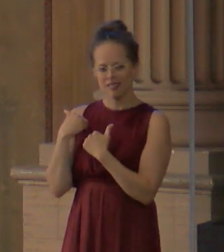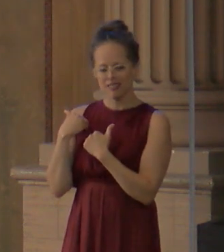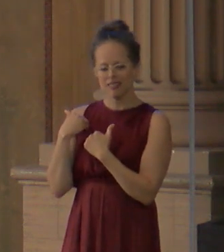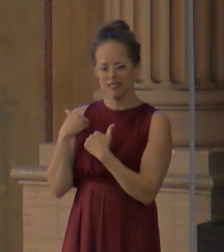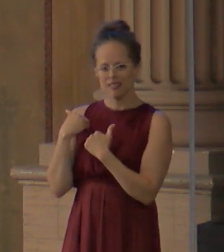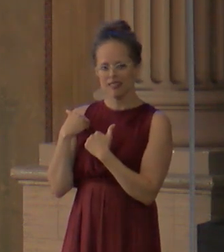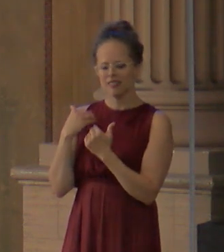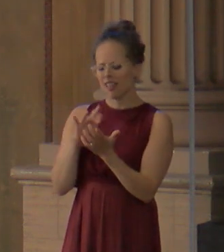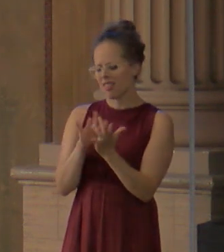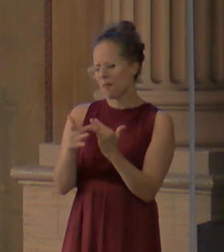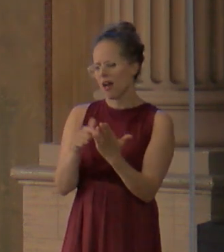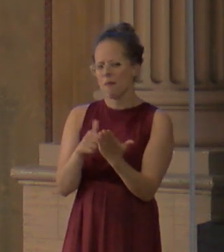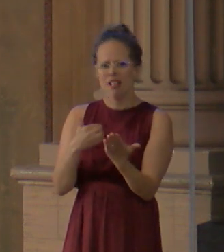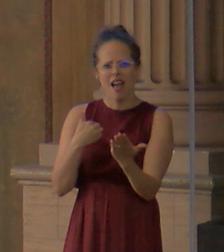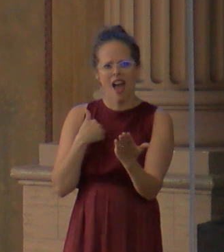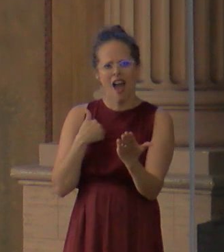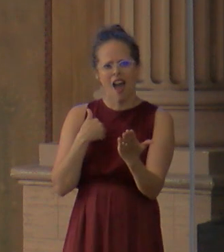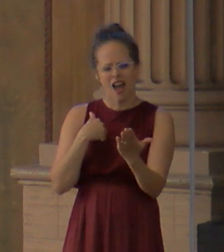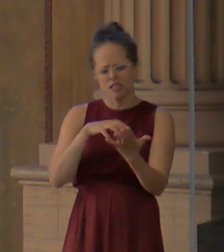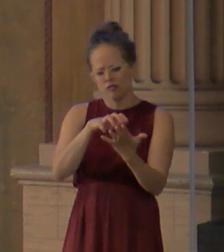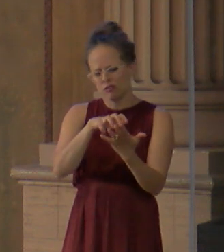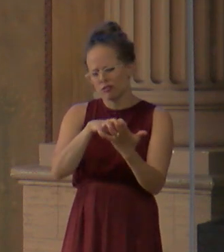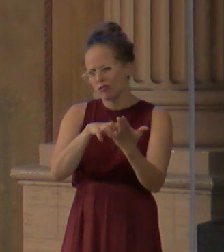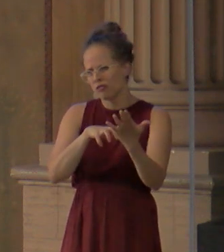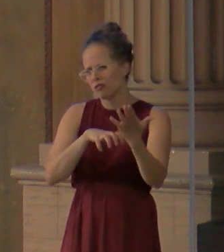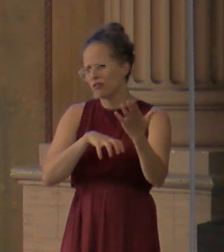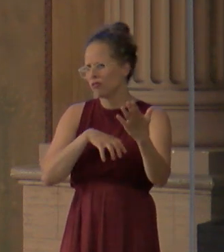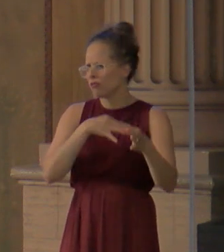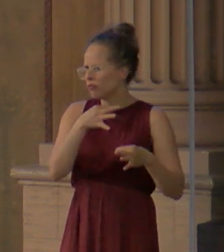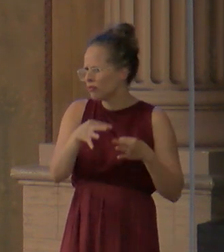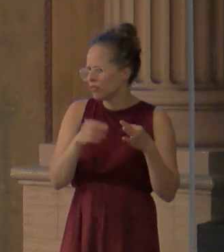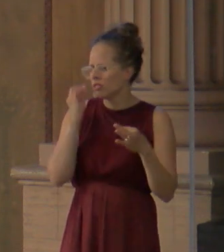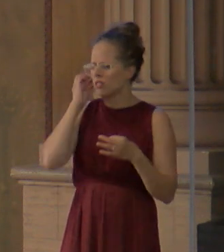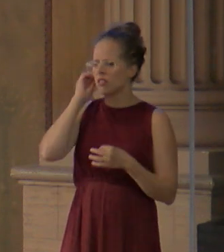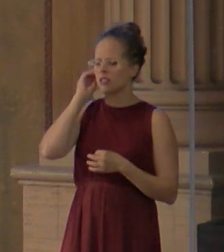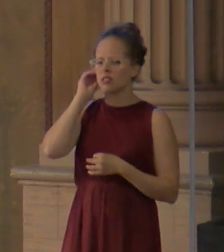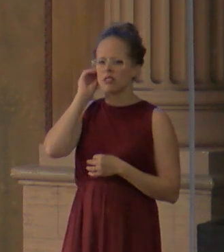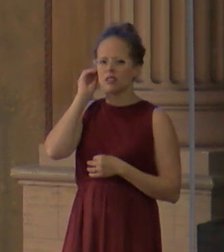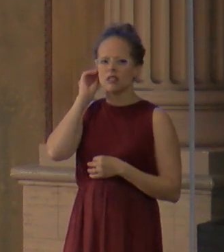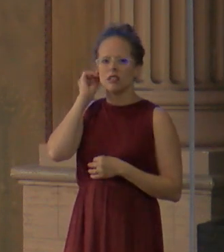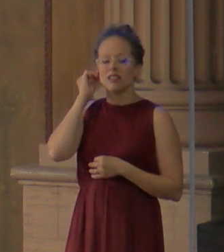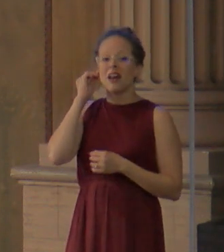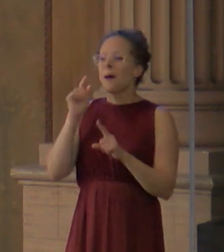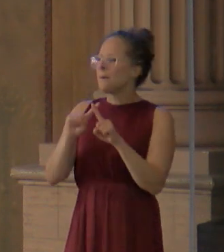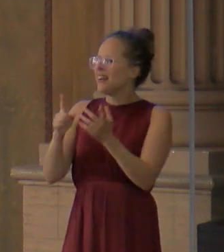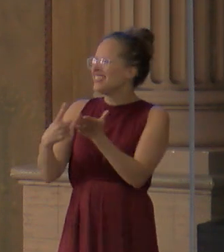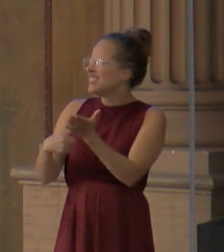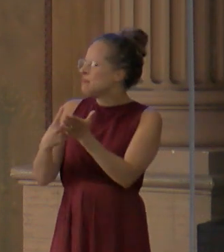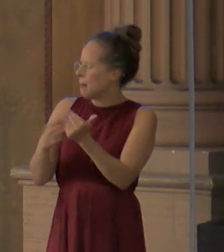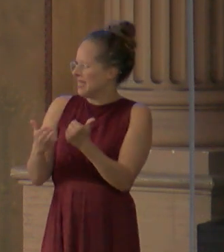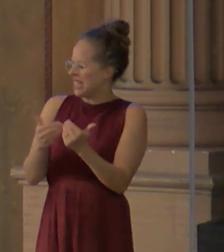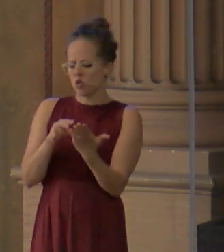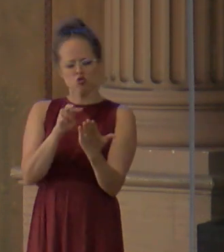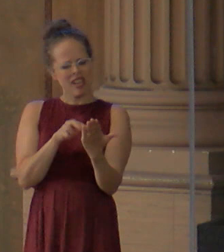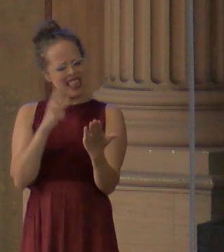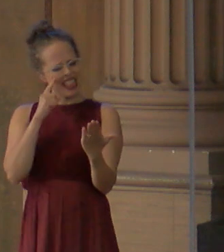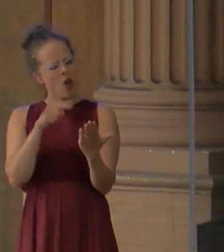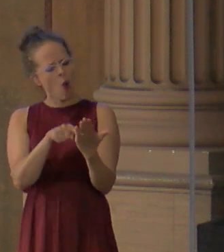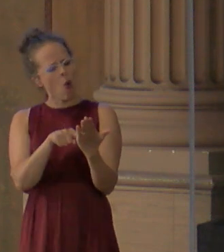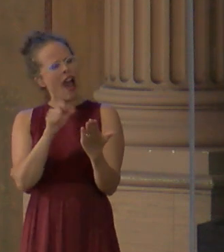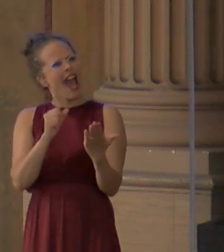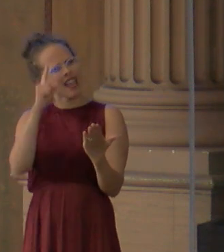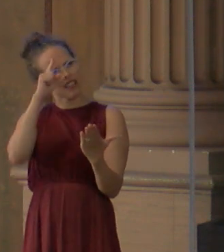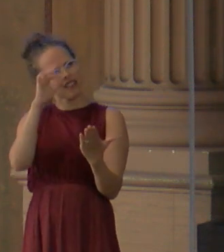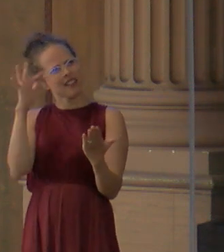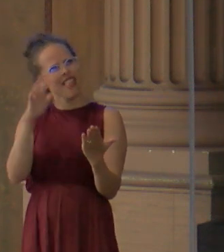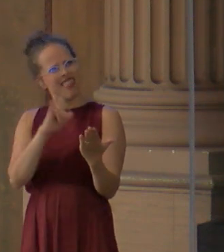Again, the Bible has so much to say about it, but I know when we hear those characteristics, it's so easy to say, man, I can think of people like that, but